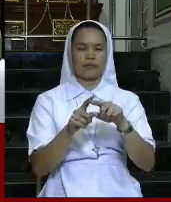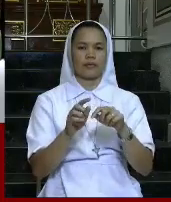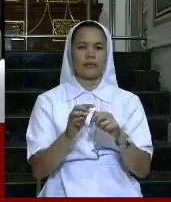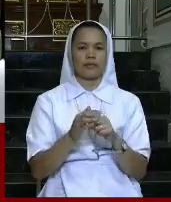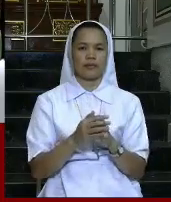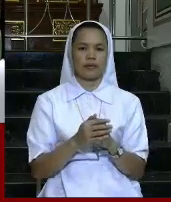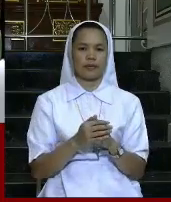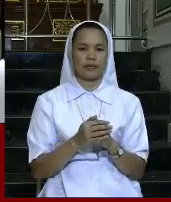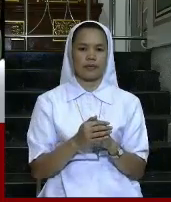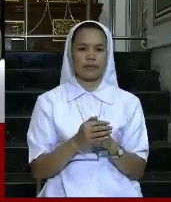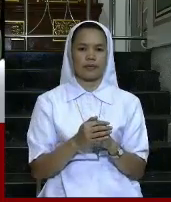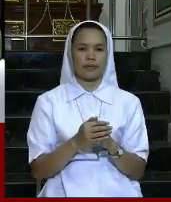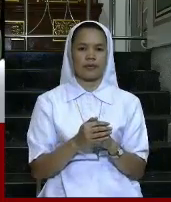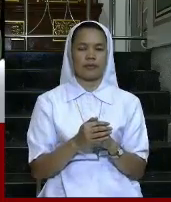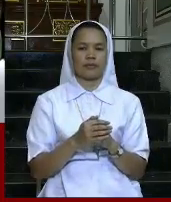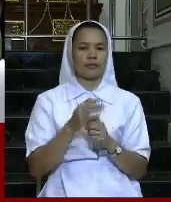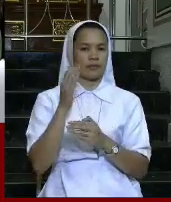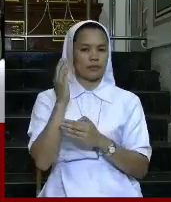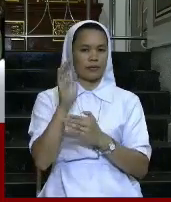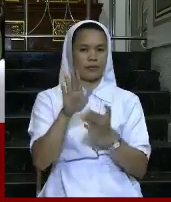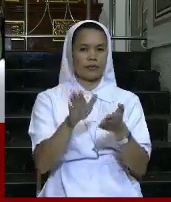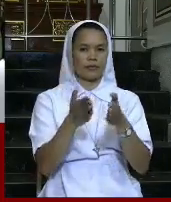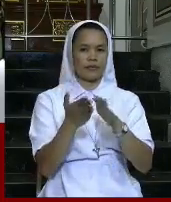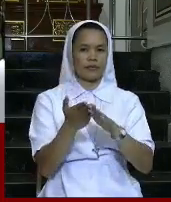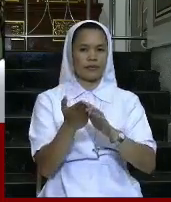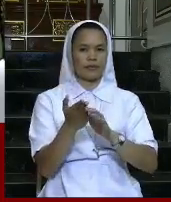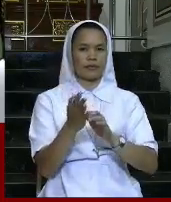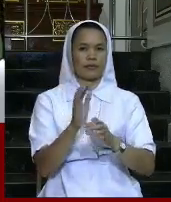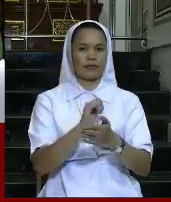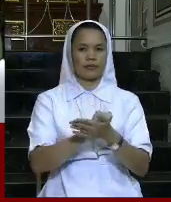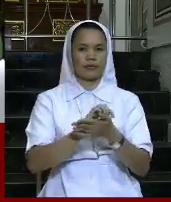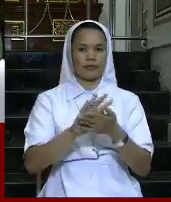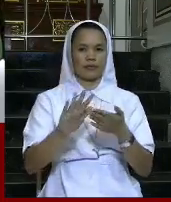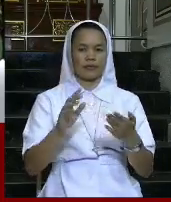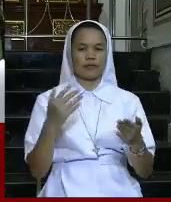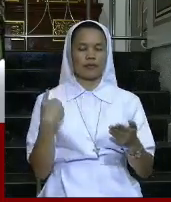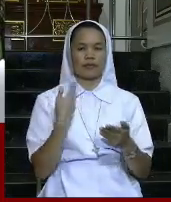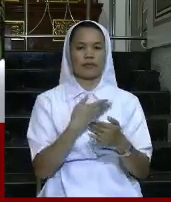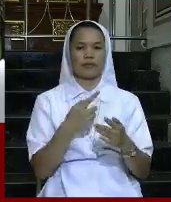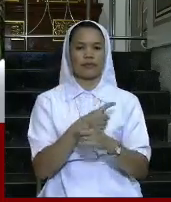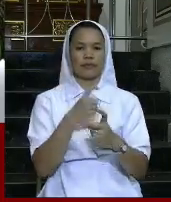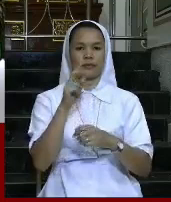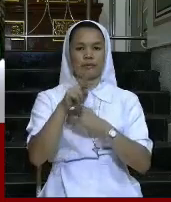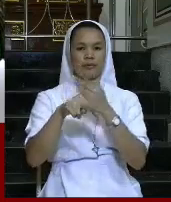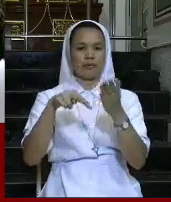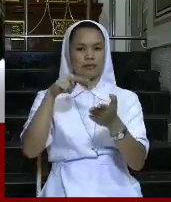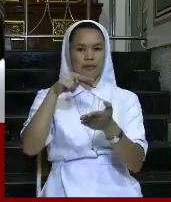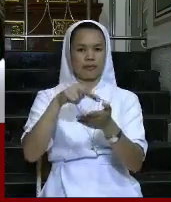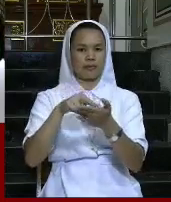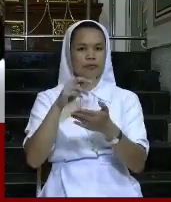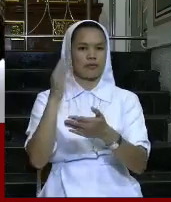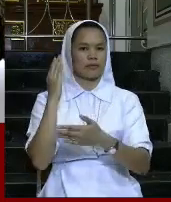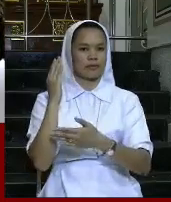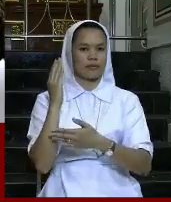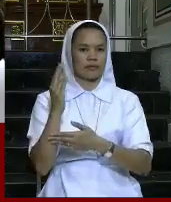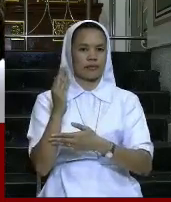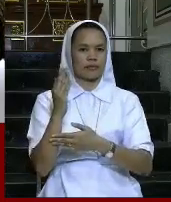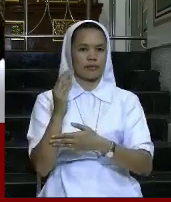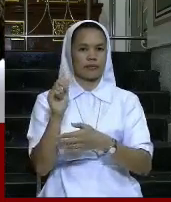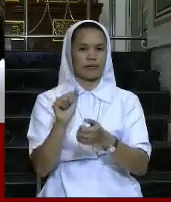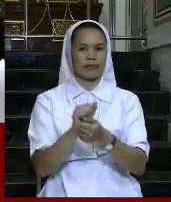guilty. His death has washed away our sins, and His resurrection